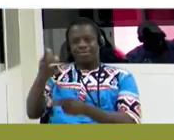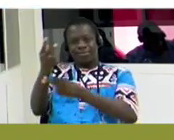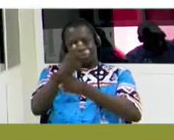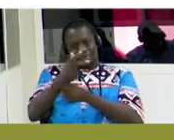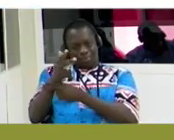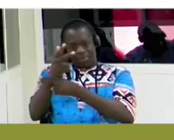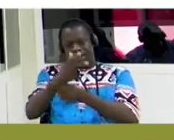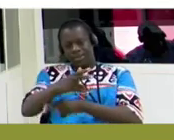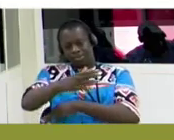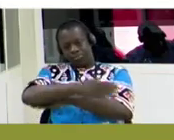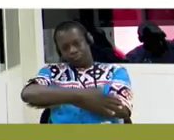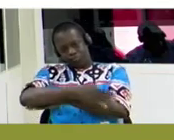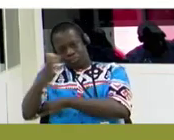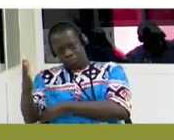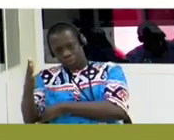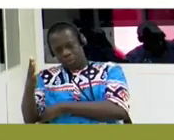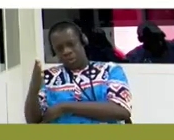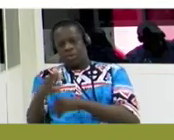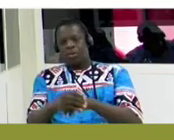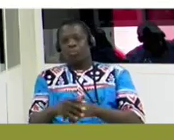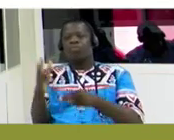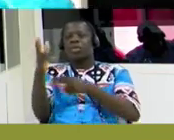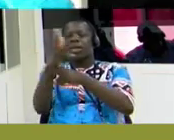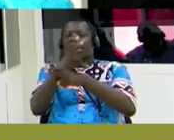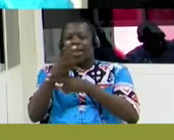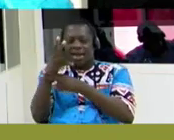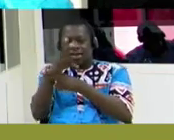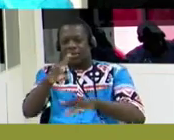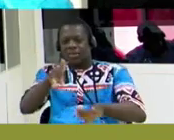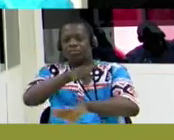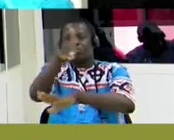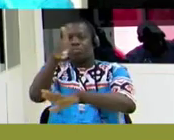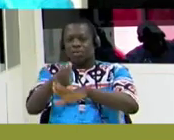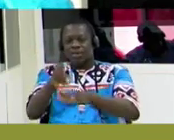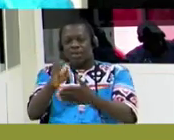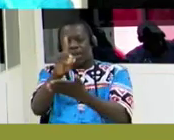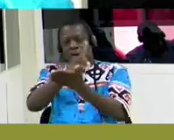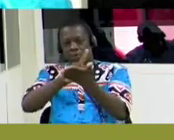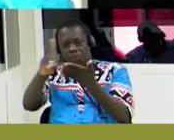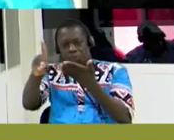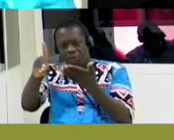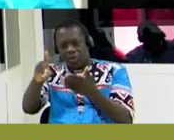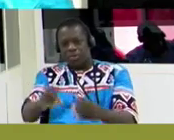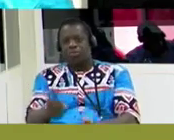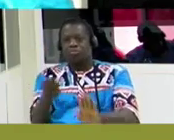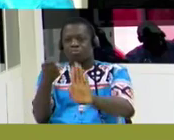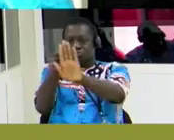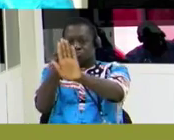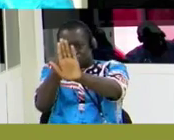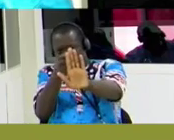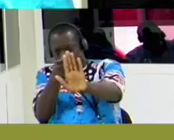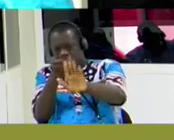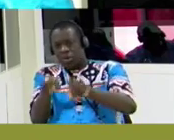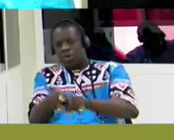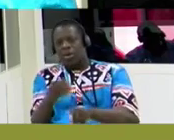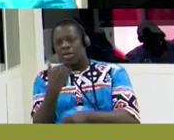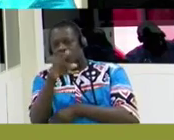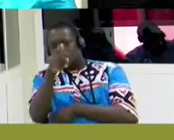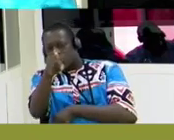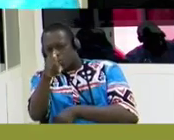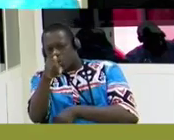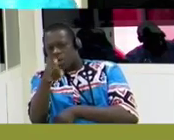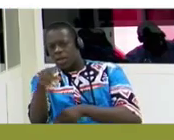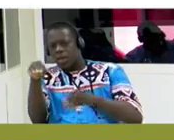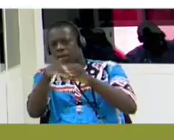by the door. Guarding the place, providing protection? Yes, sir. Do you consider yourself as a participant in